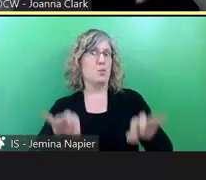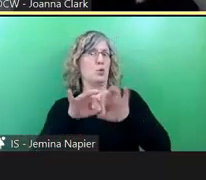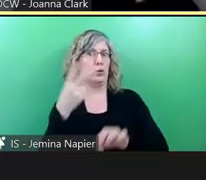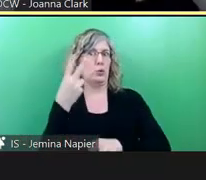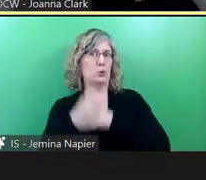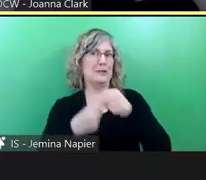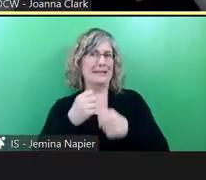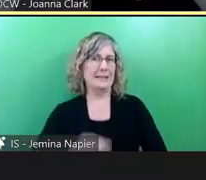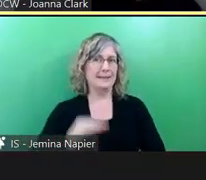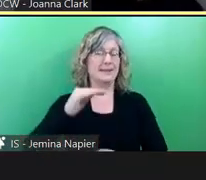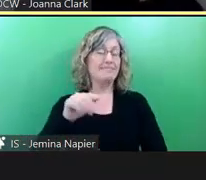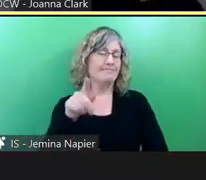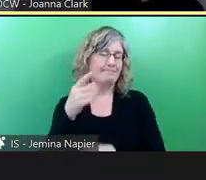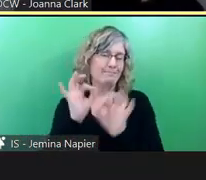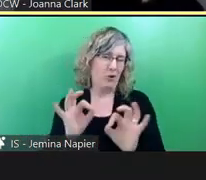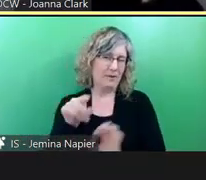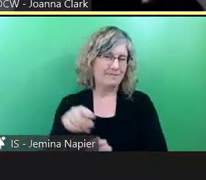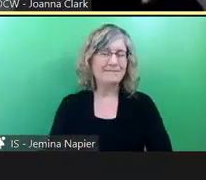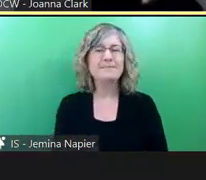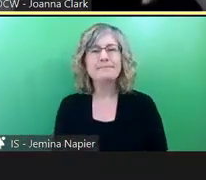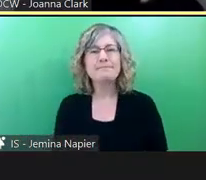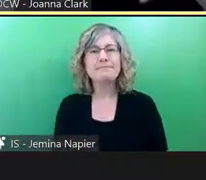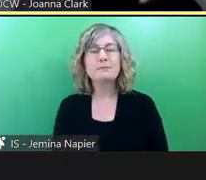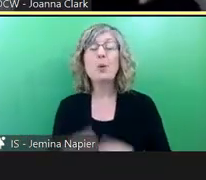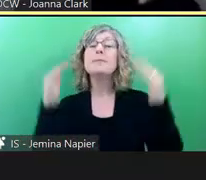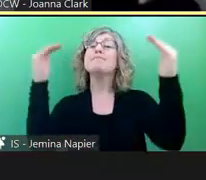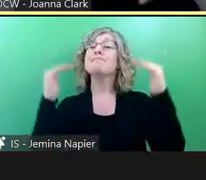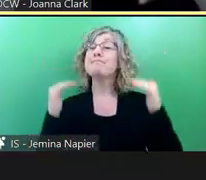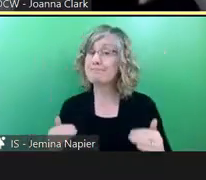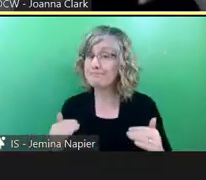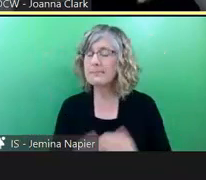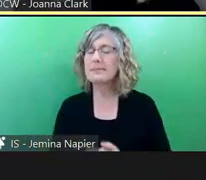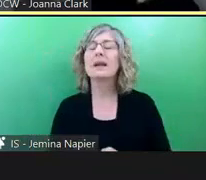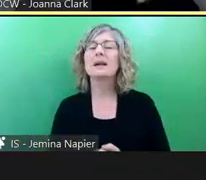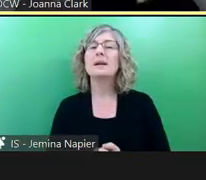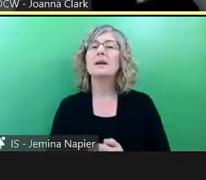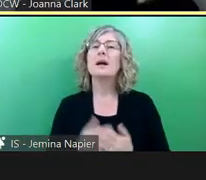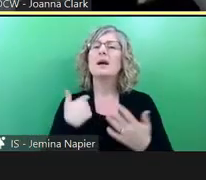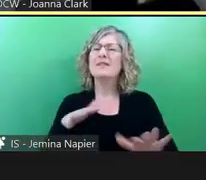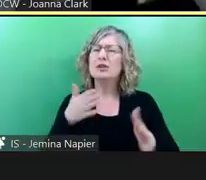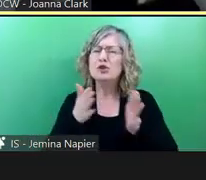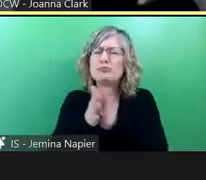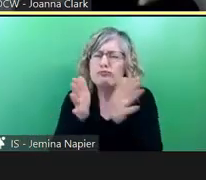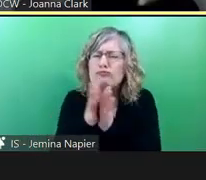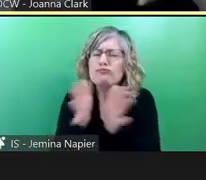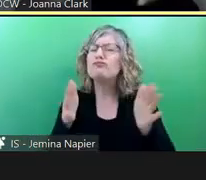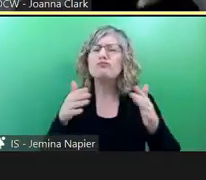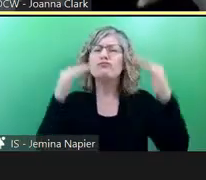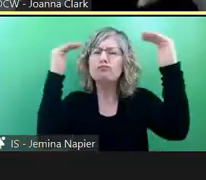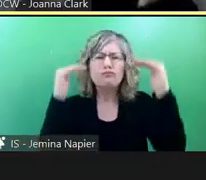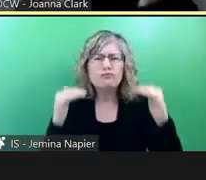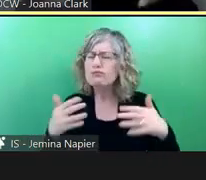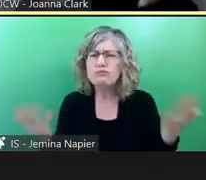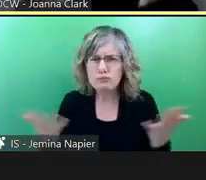through briefly through the agenda, I do just want to mention how we're defining terms in